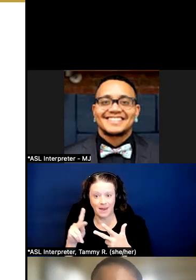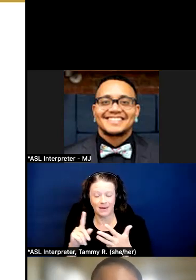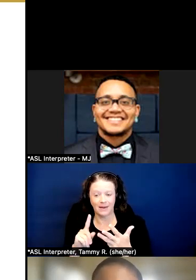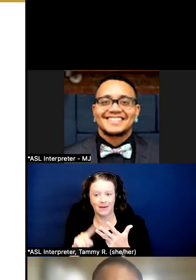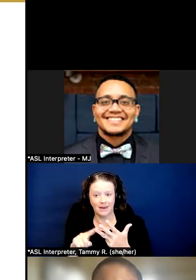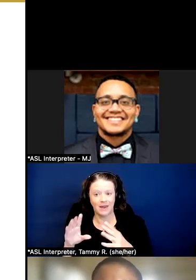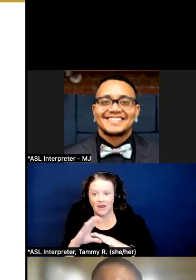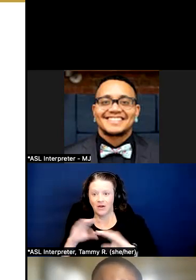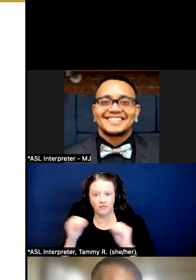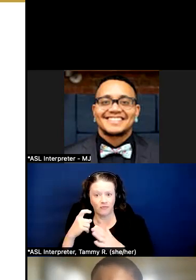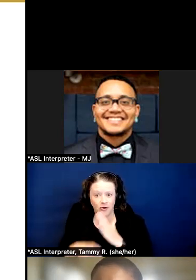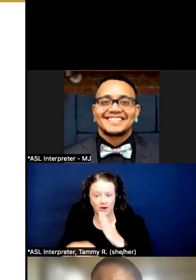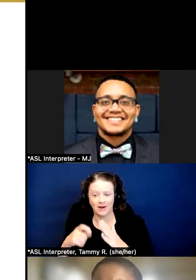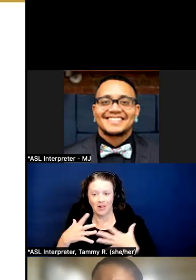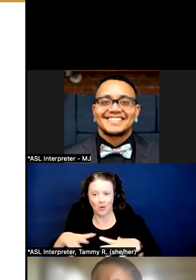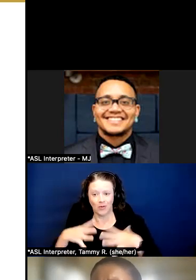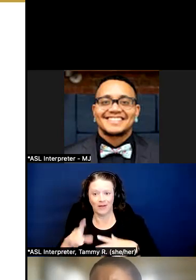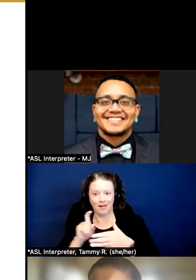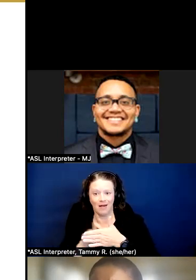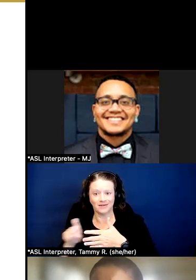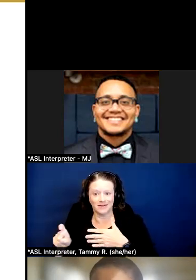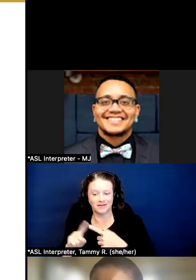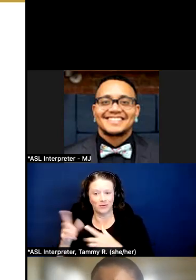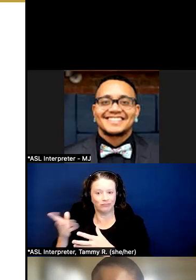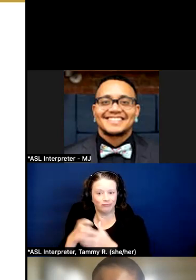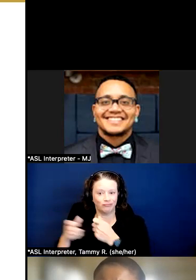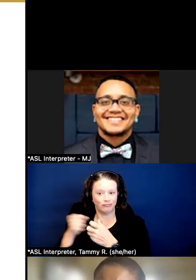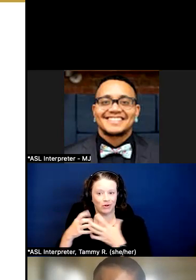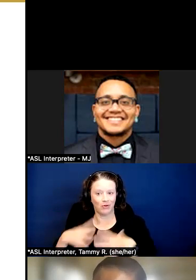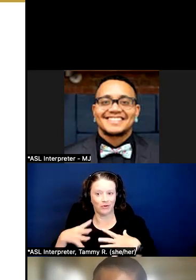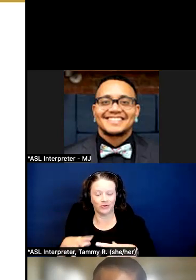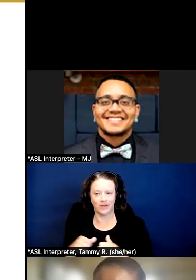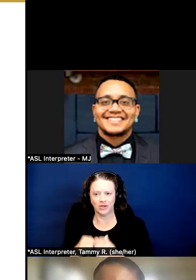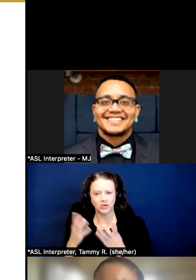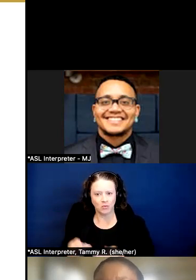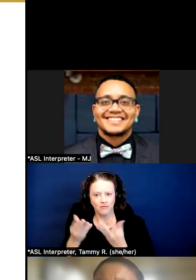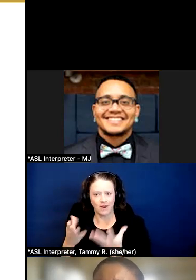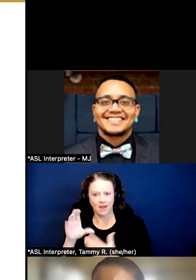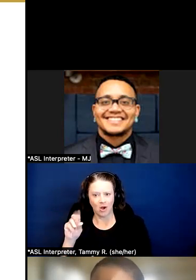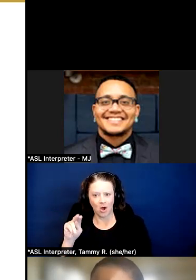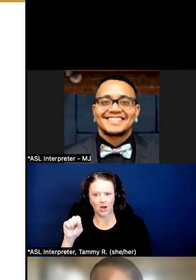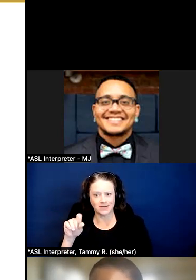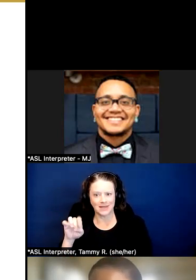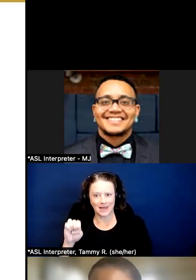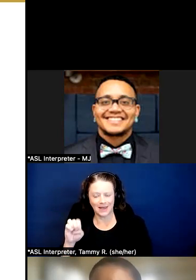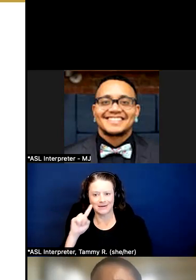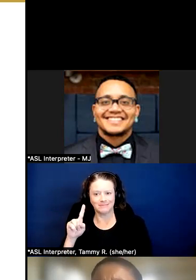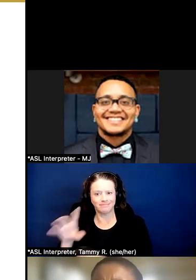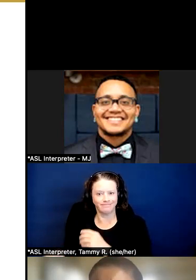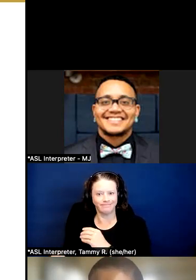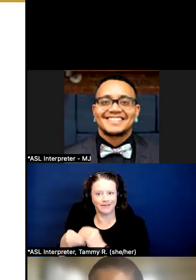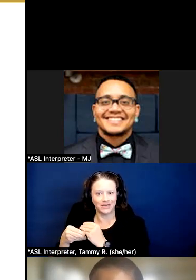closet. And this approach of providing on-site additional services directly addresses